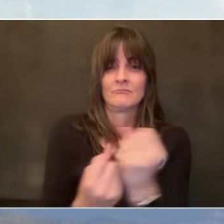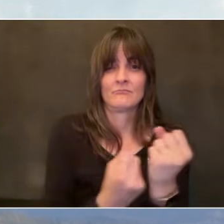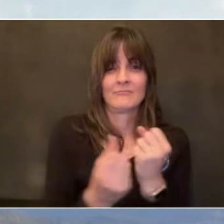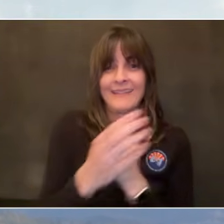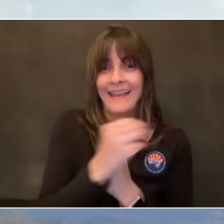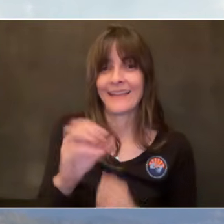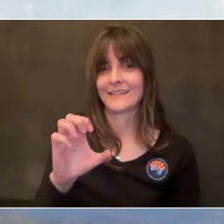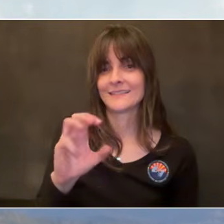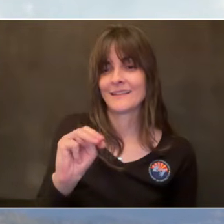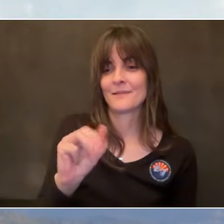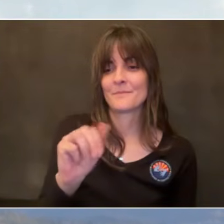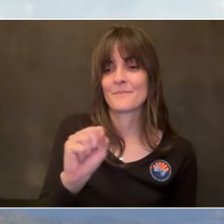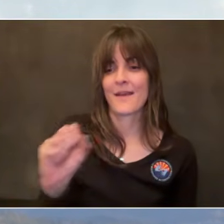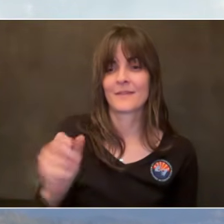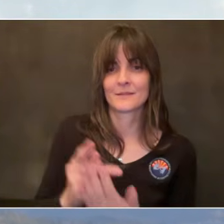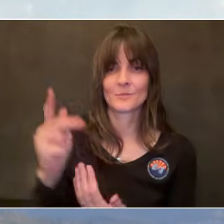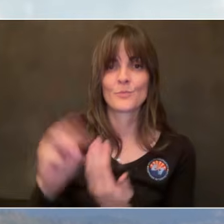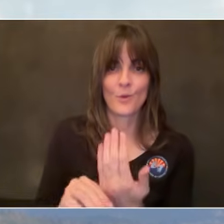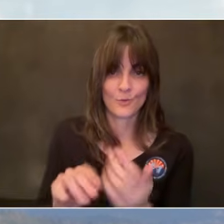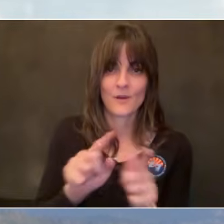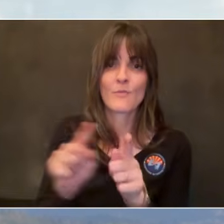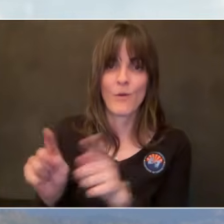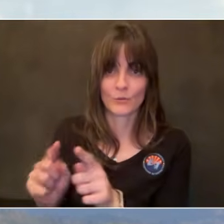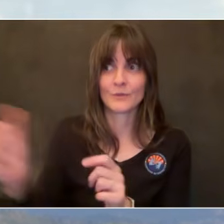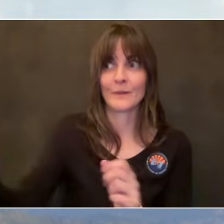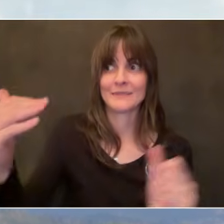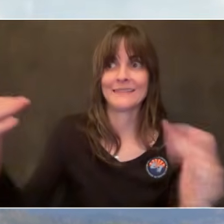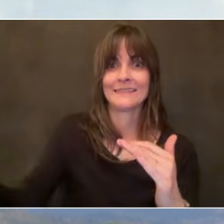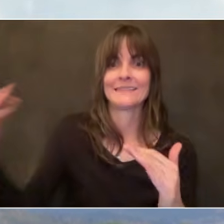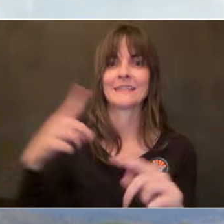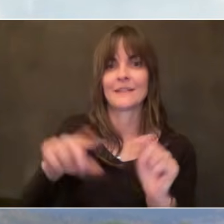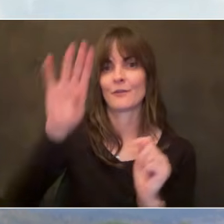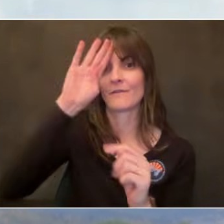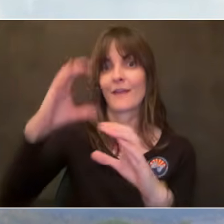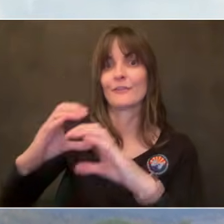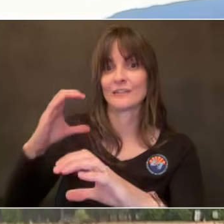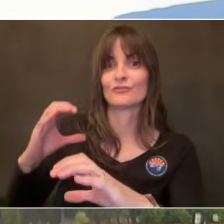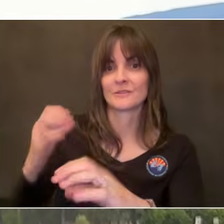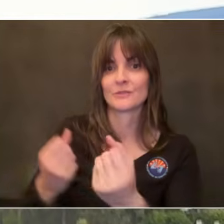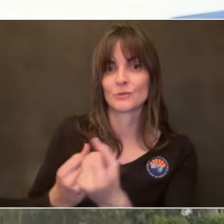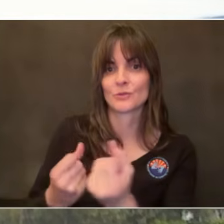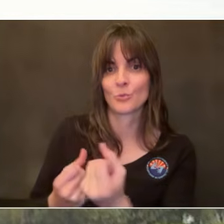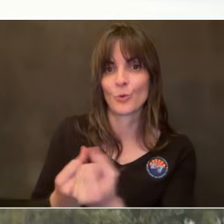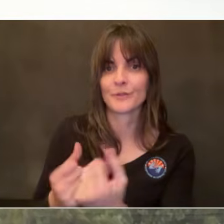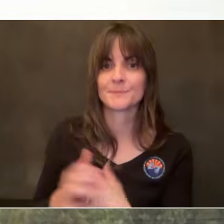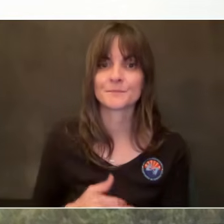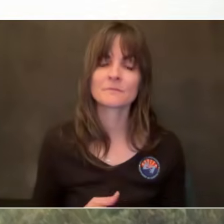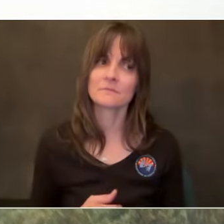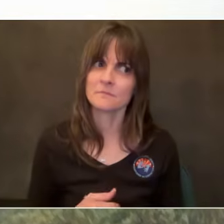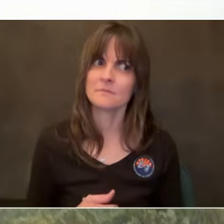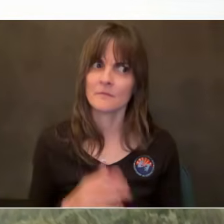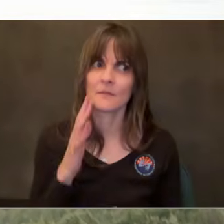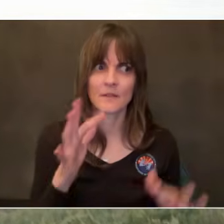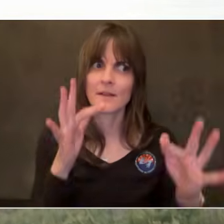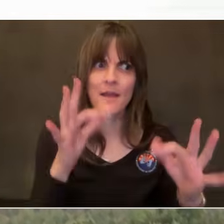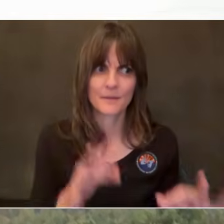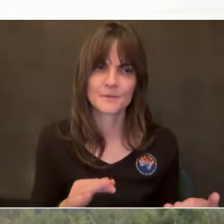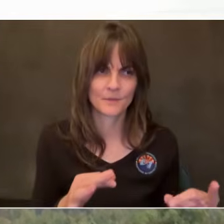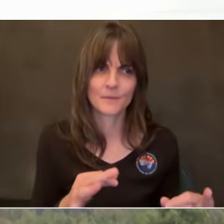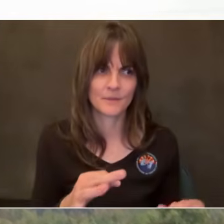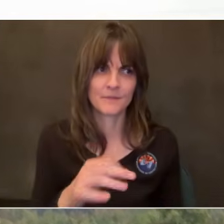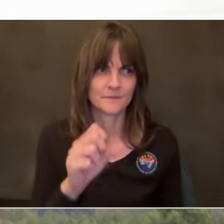the CMAS program really came together to provide other engines throughout the state for us. Absolutely. I think it was